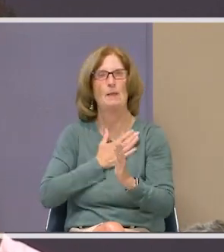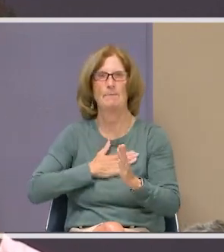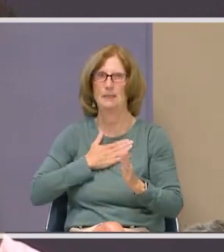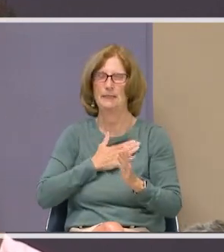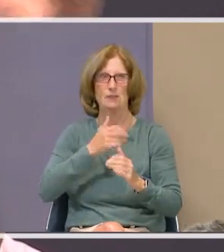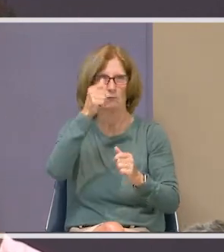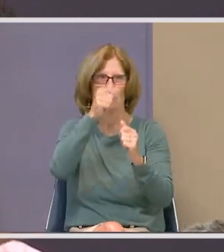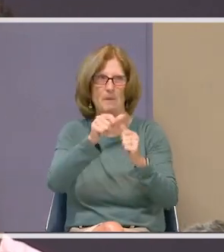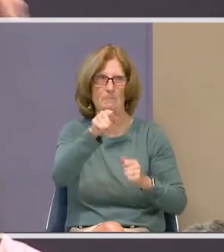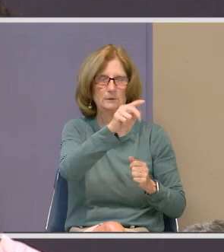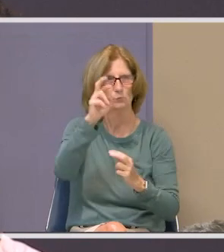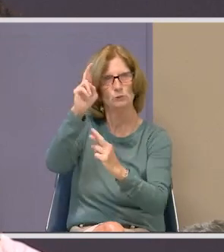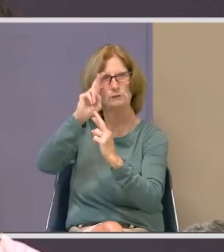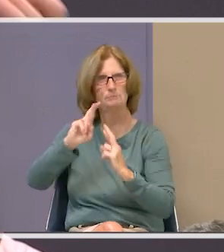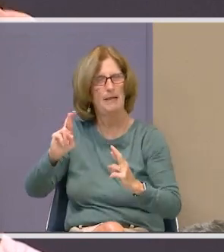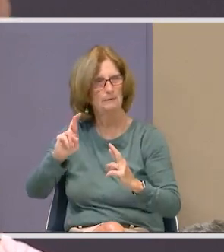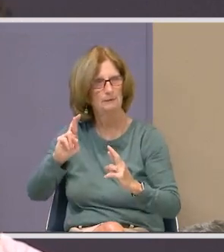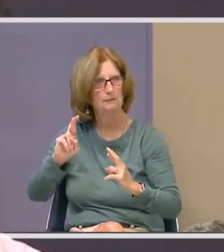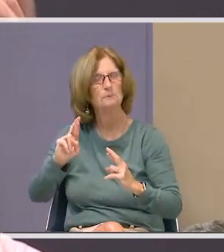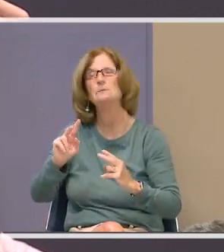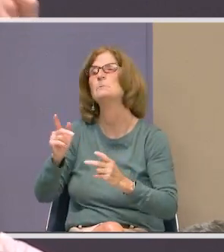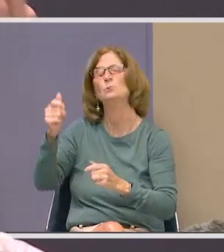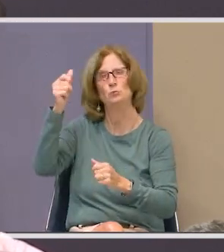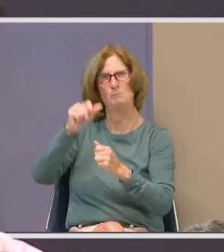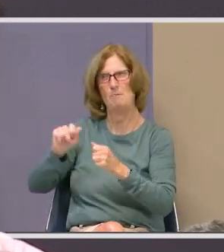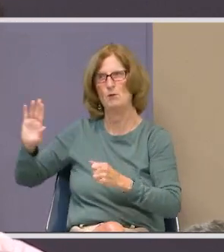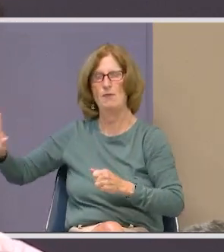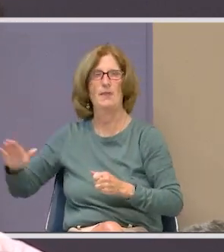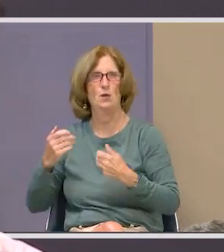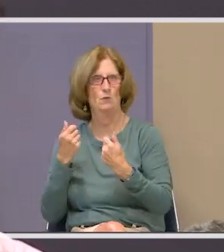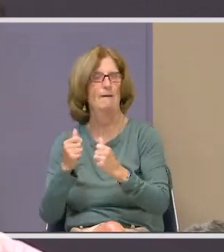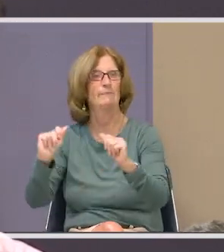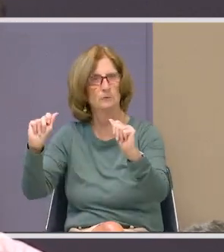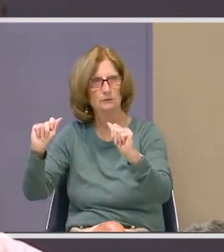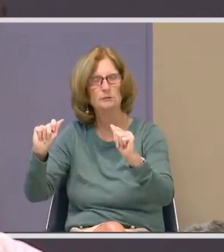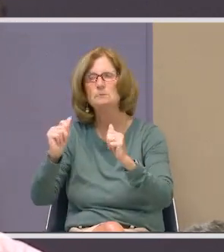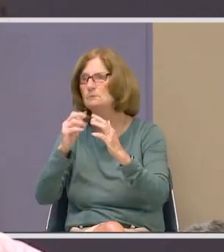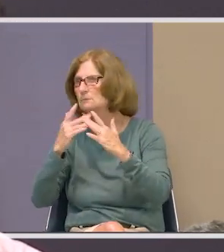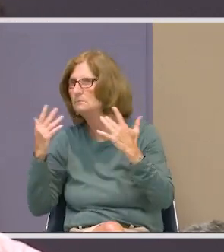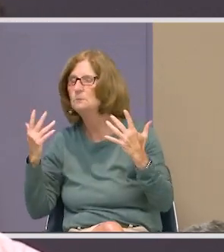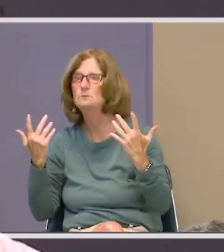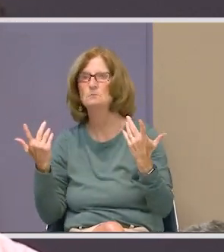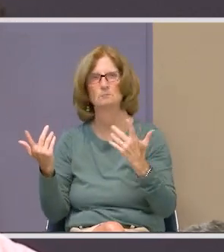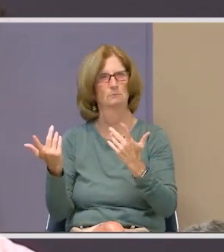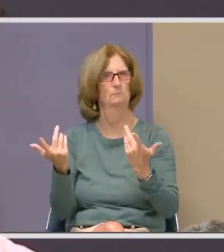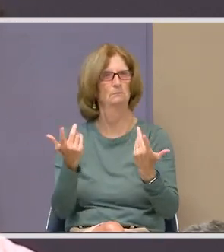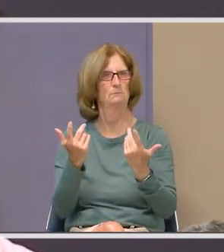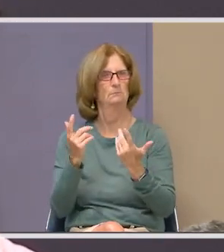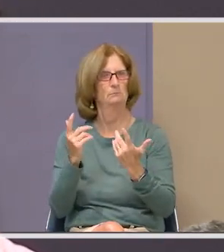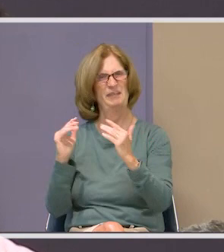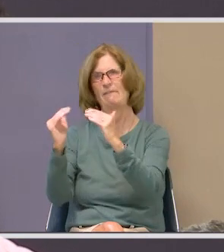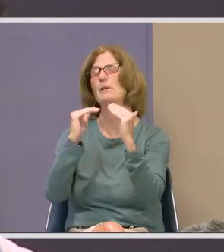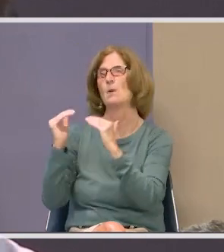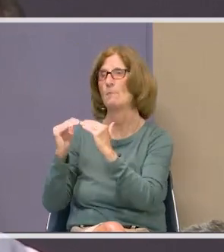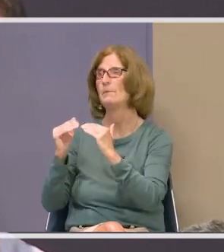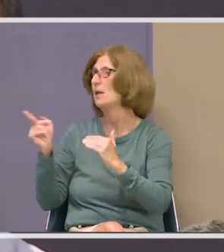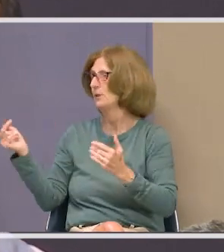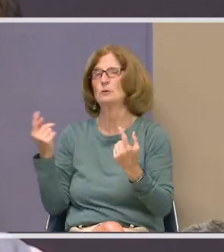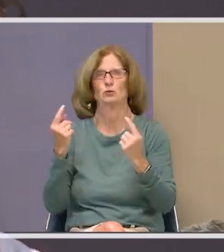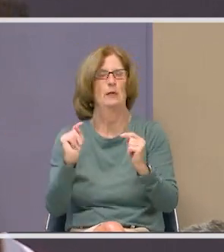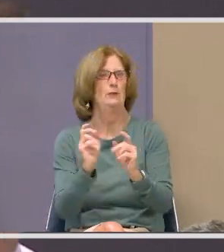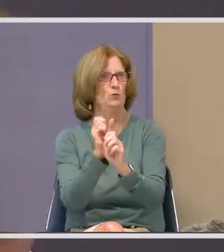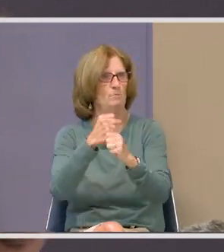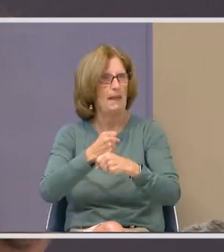respectful, peaceful, considerate of the work that they're really trying to do, which is to make this crossing as safe